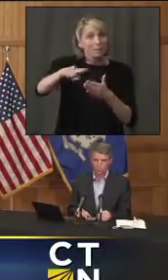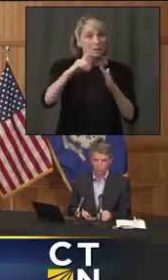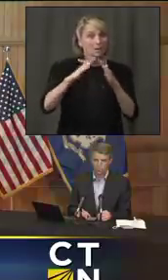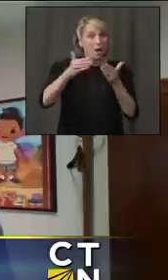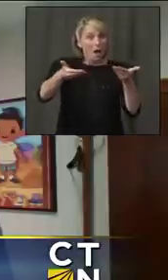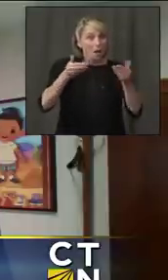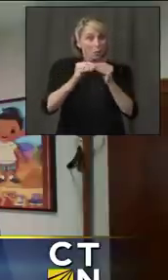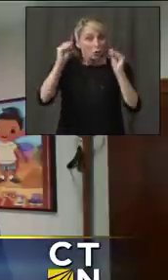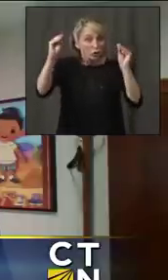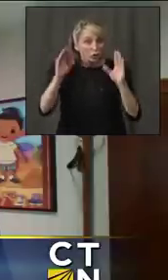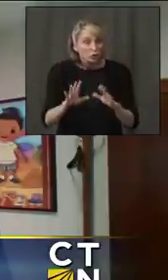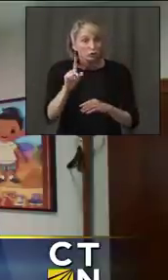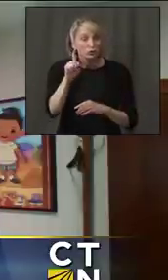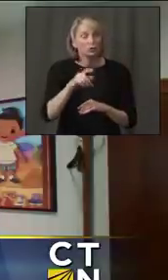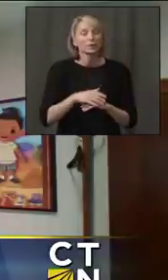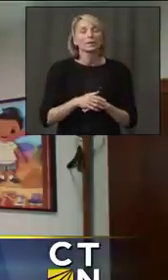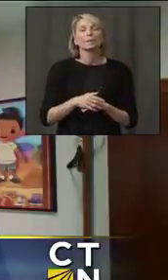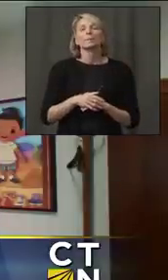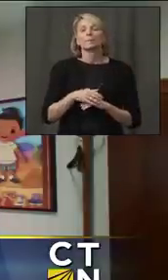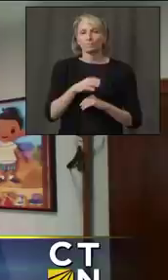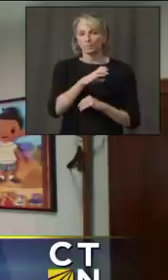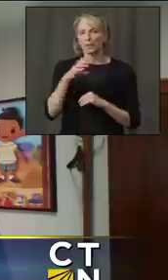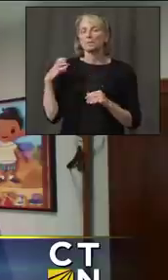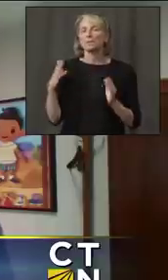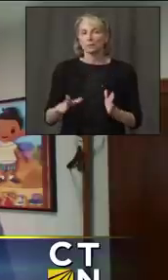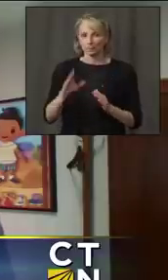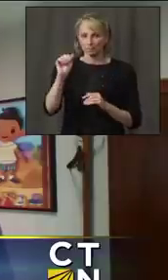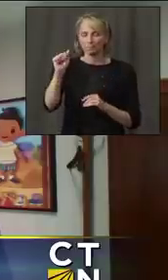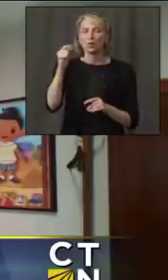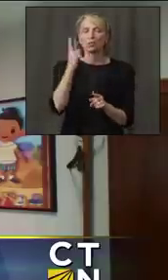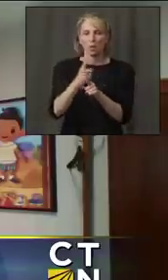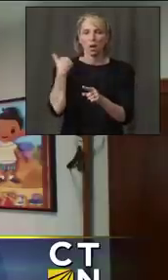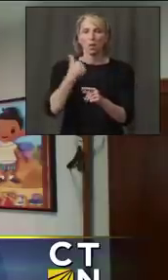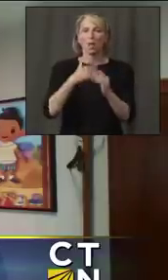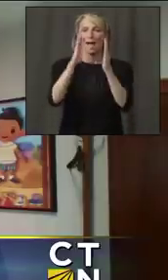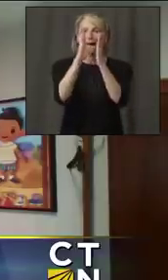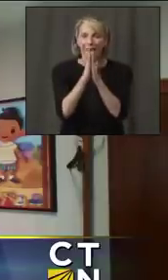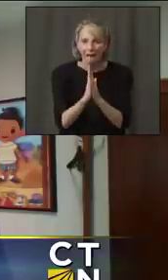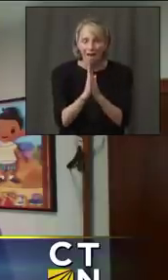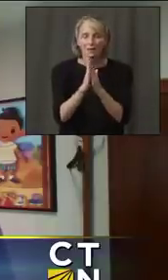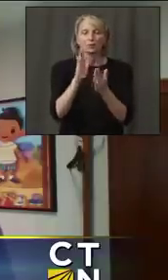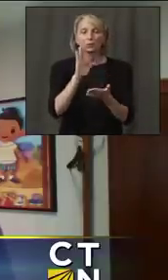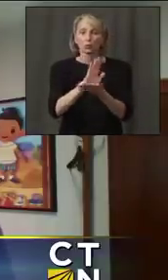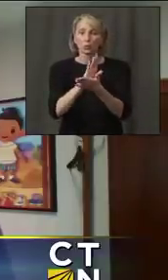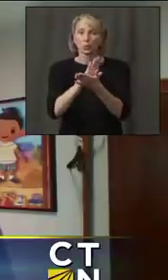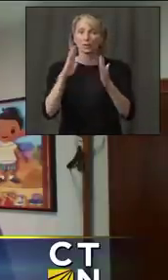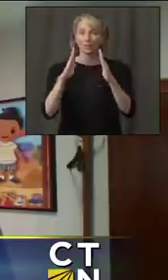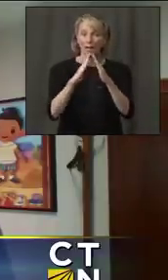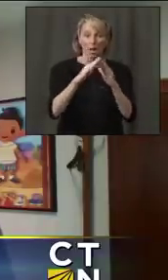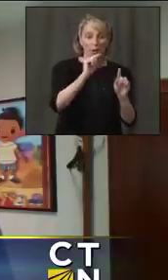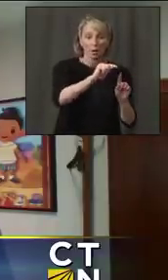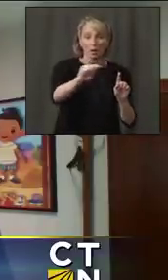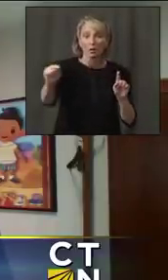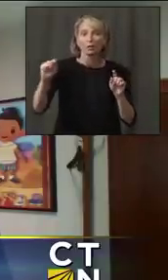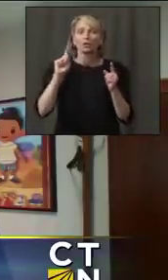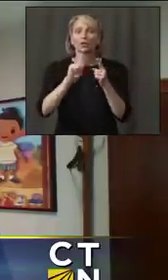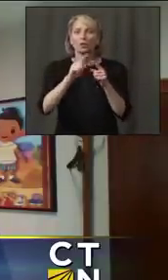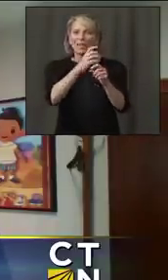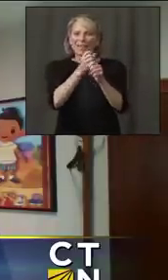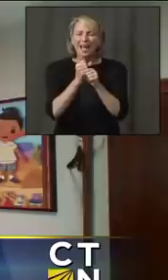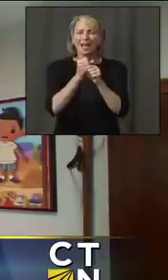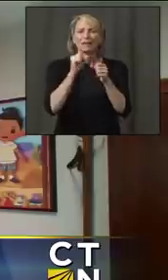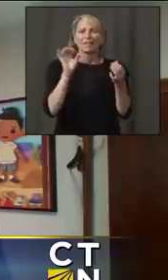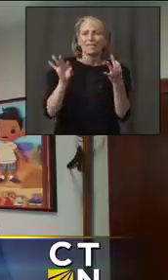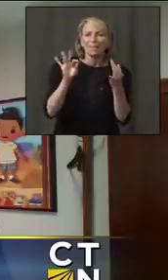Sure, yes. We're asking districts to work to develop plans with input from teachers as well, to see what needs